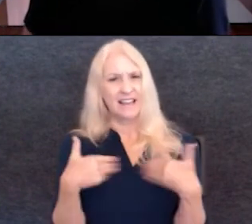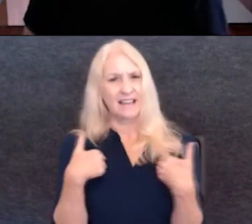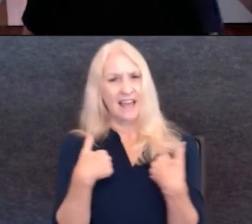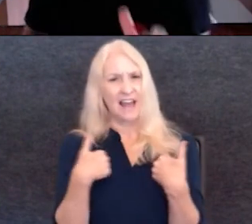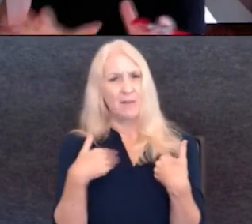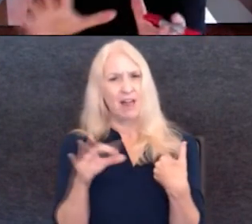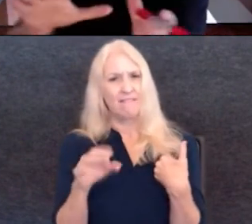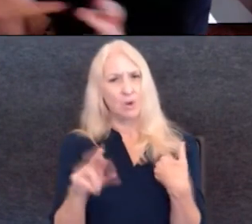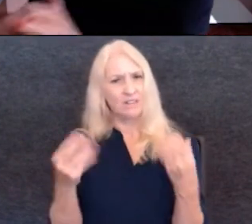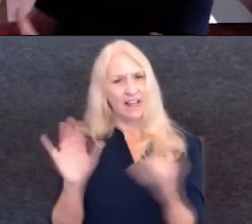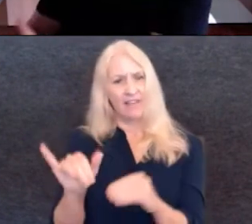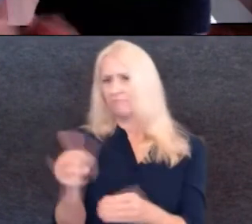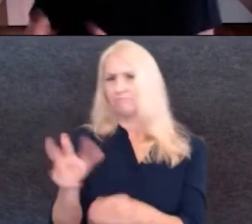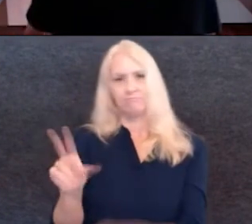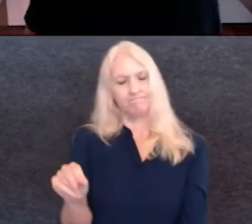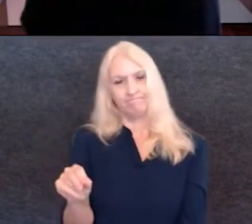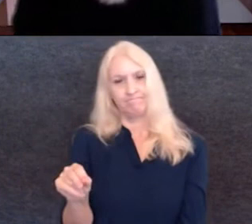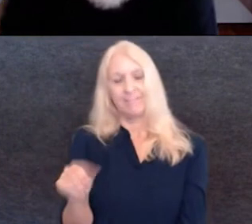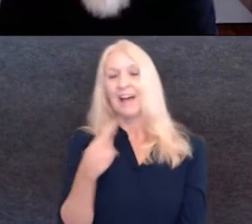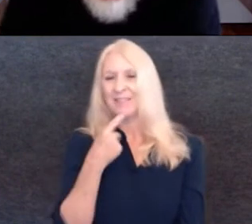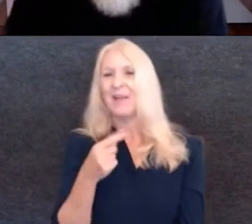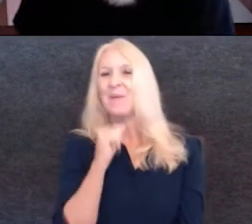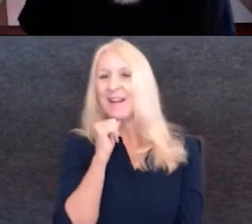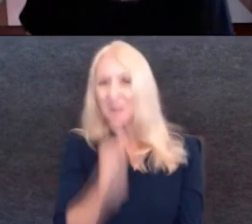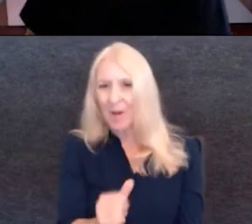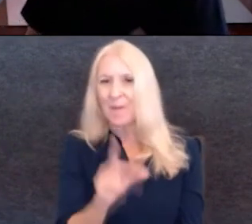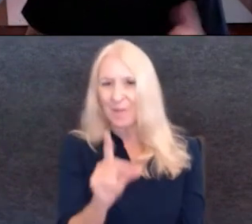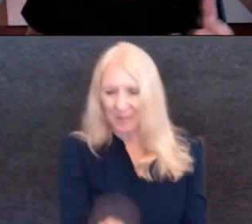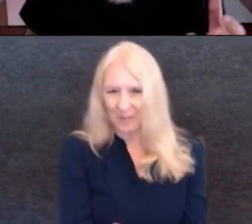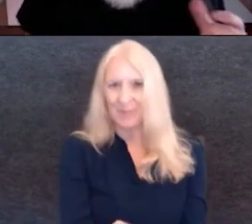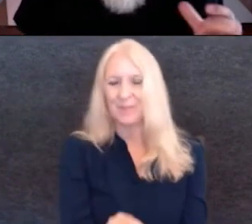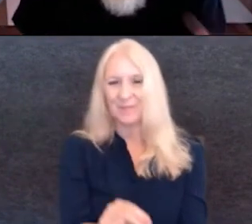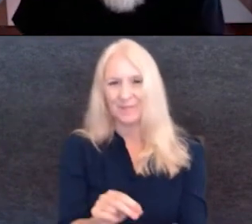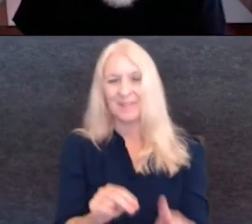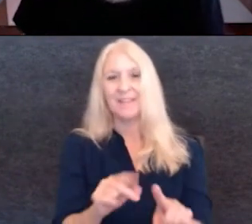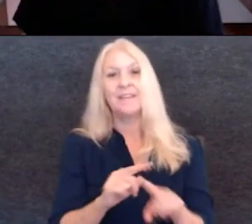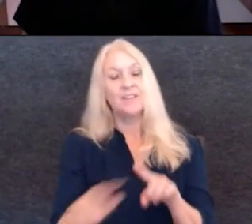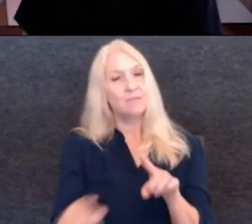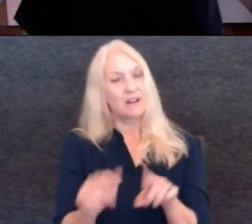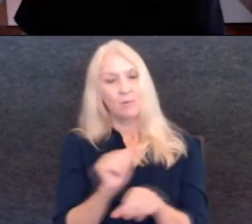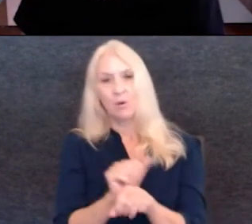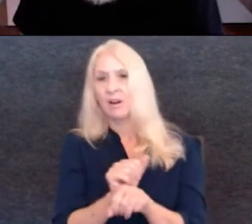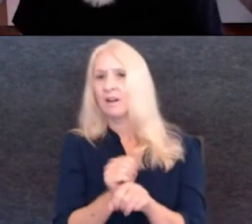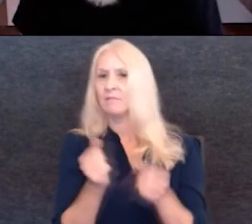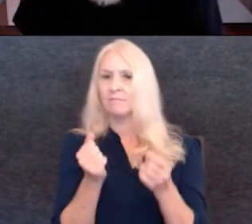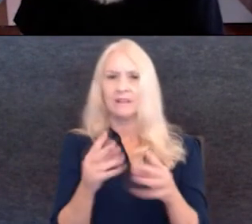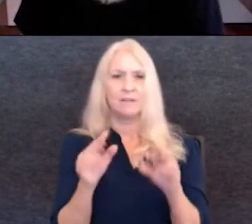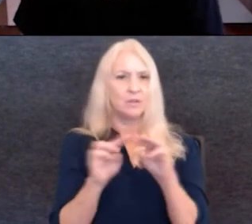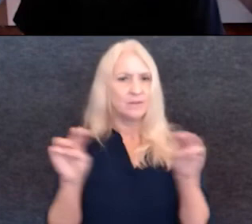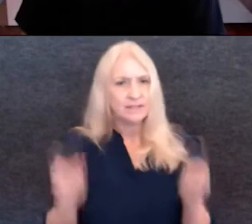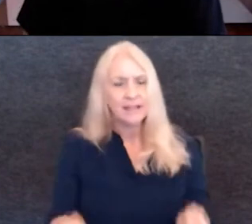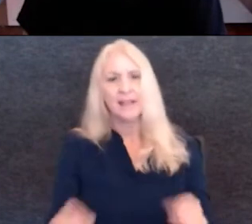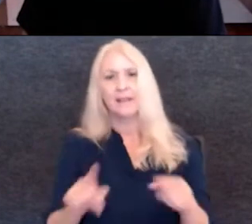do that. So I can tell you what I don't do. In order of what I do, I have worked with museums, I have worked